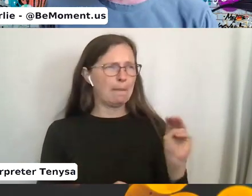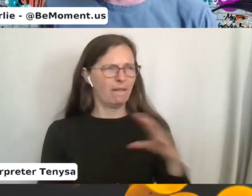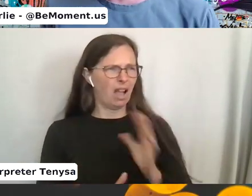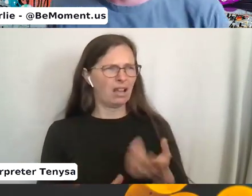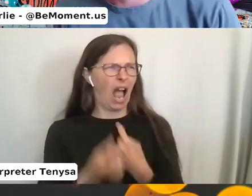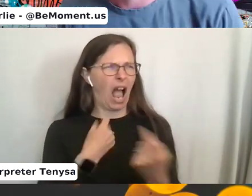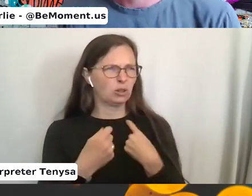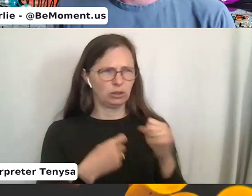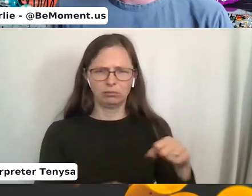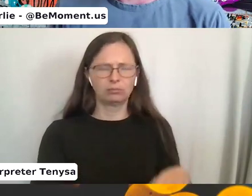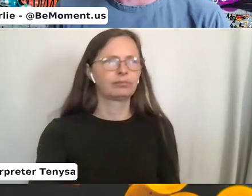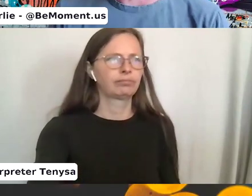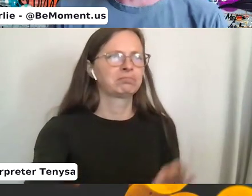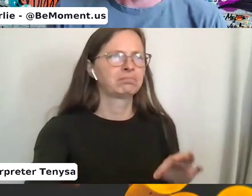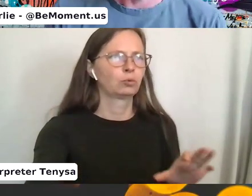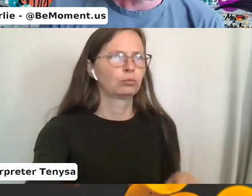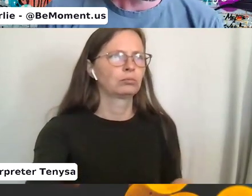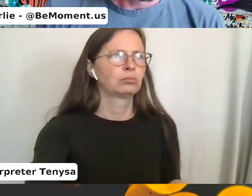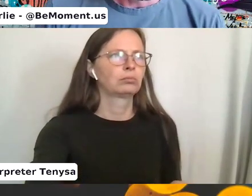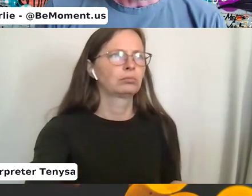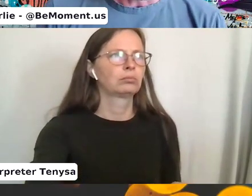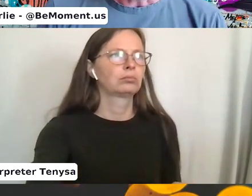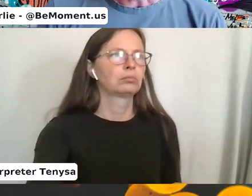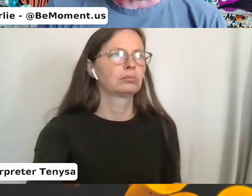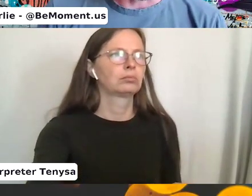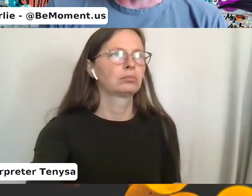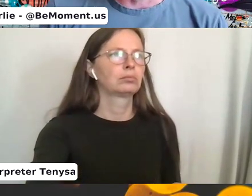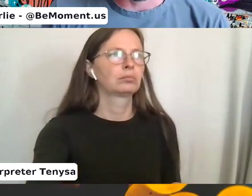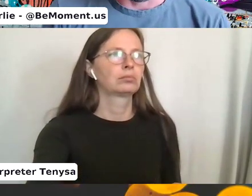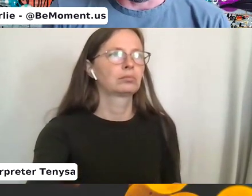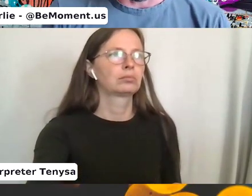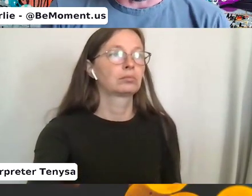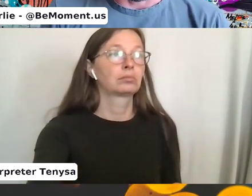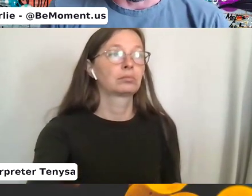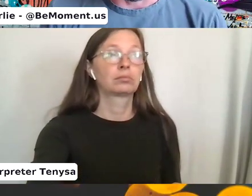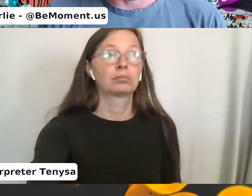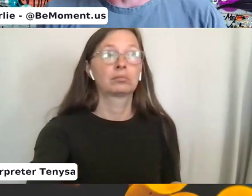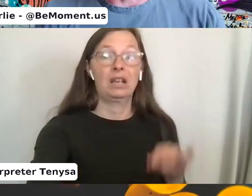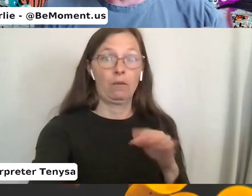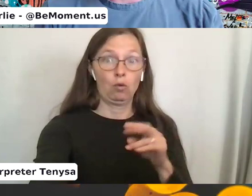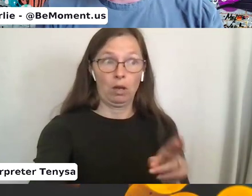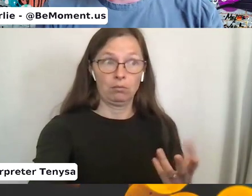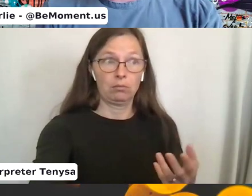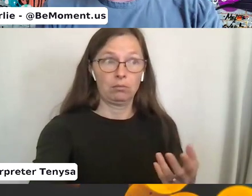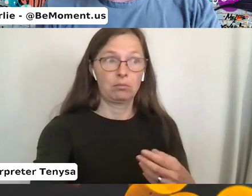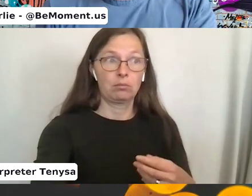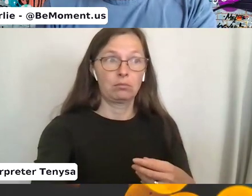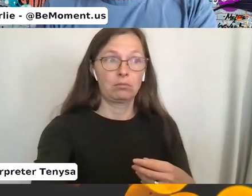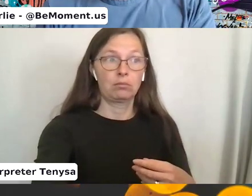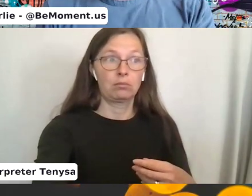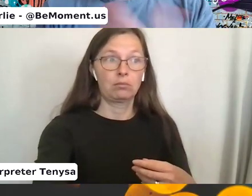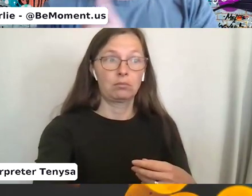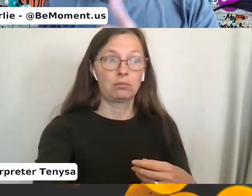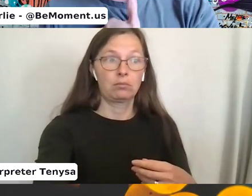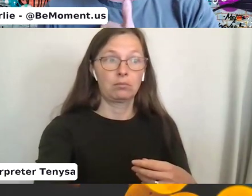away, baby. Do them. Wow. Well, if you're ready for the yes or no questions, would you like to read them, guys,